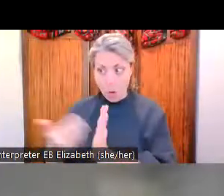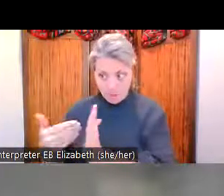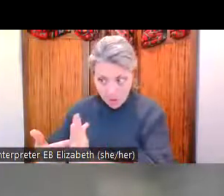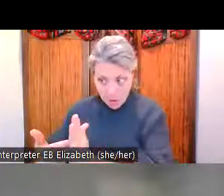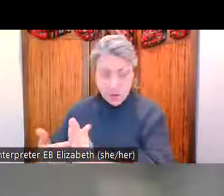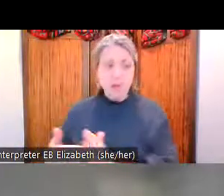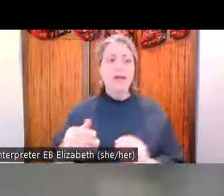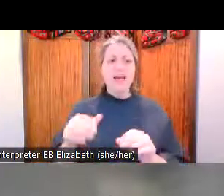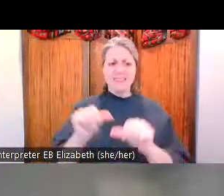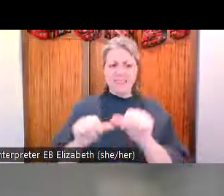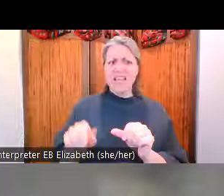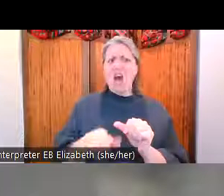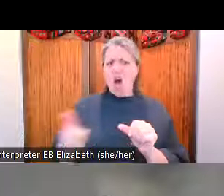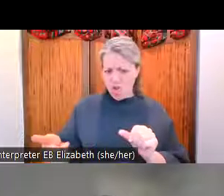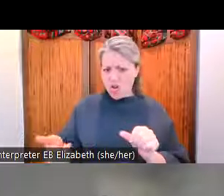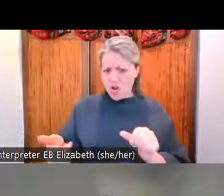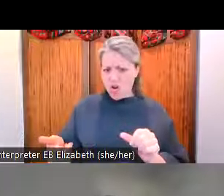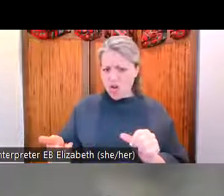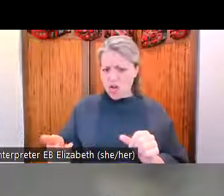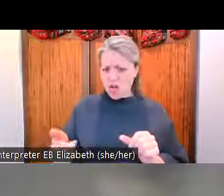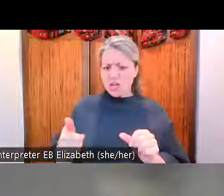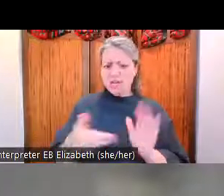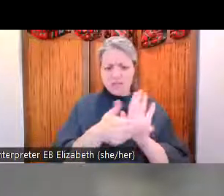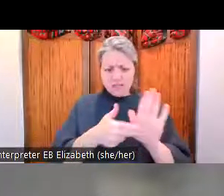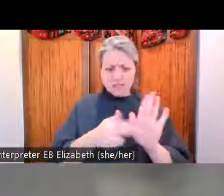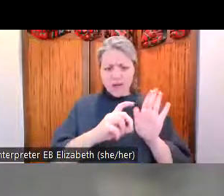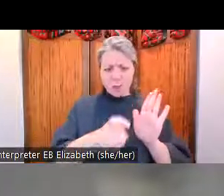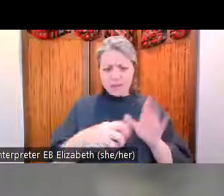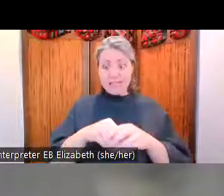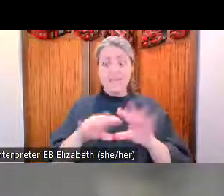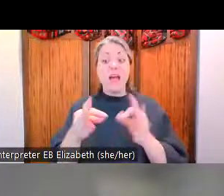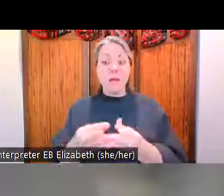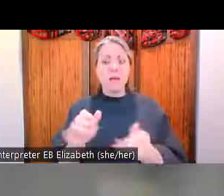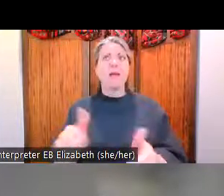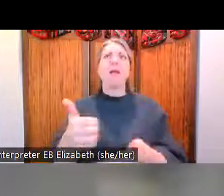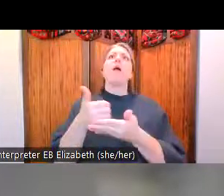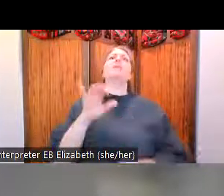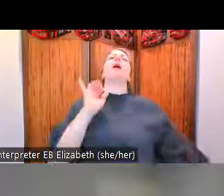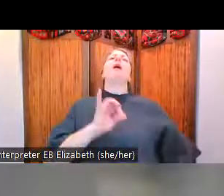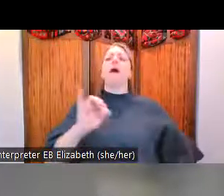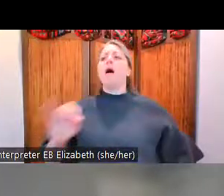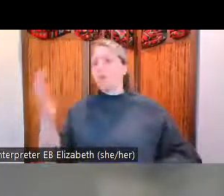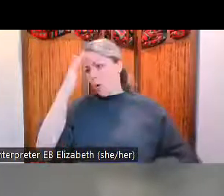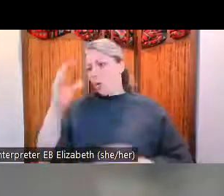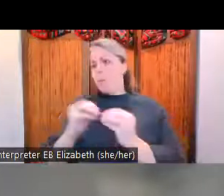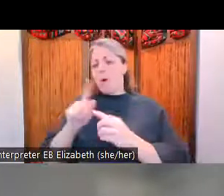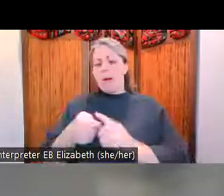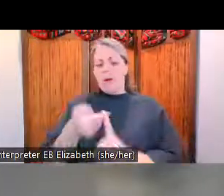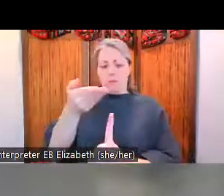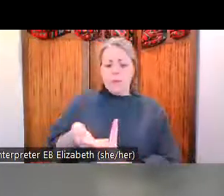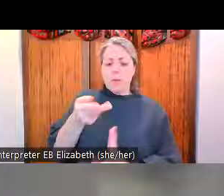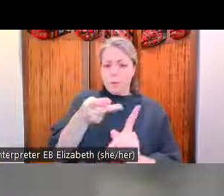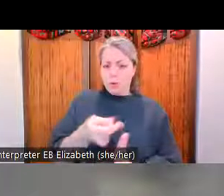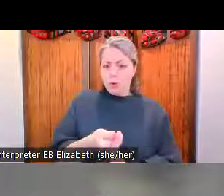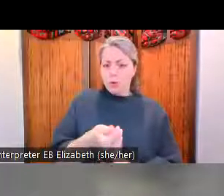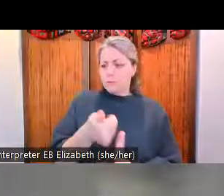these other conditions in family members can really help us narrow down sometimes diagnoses and treatments that